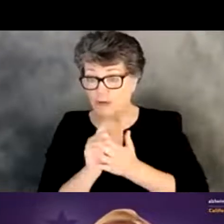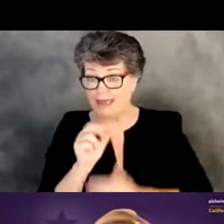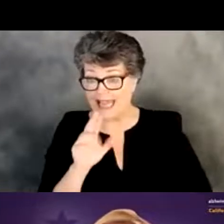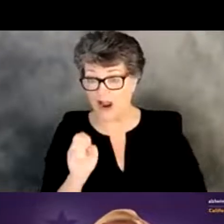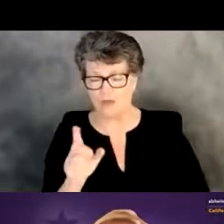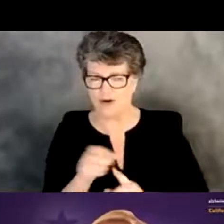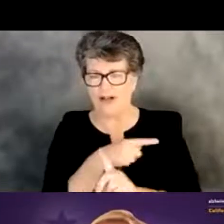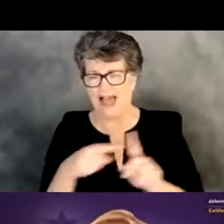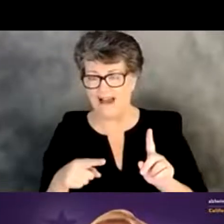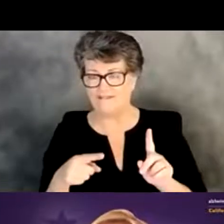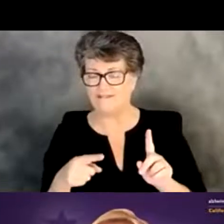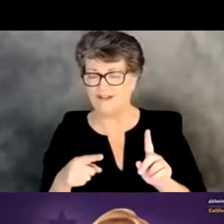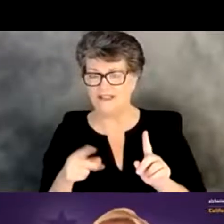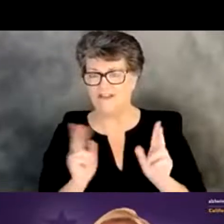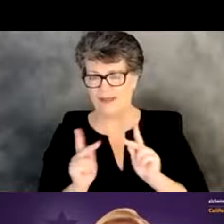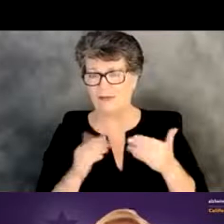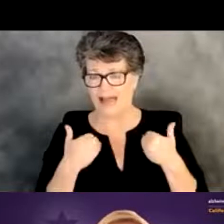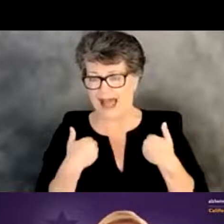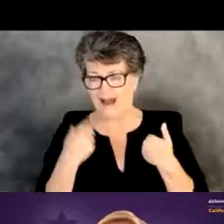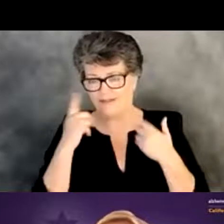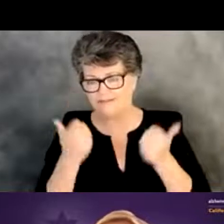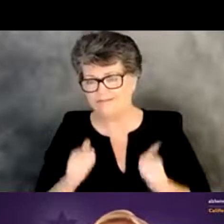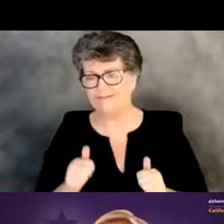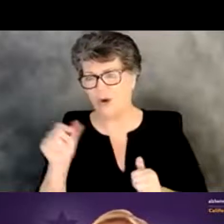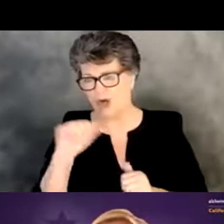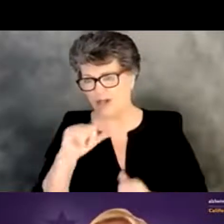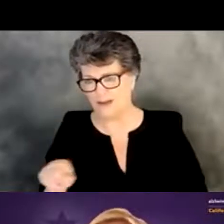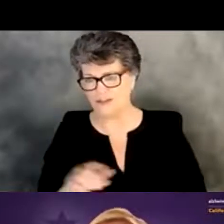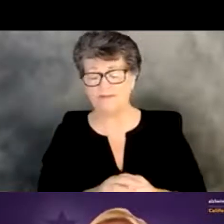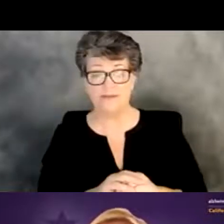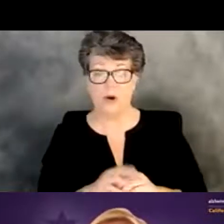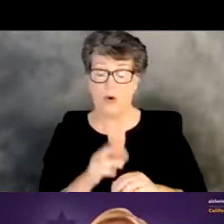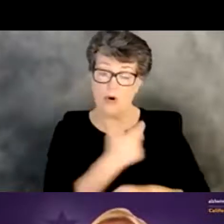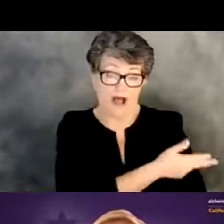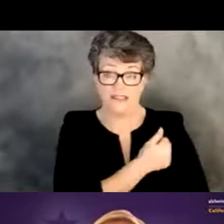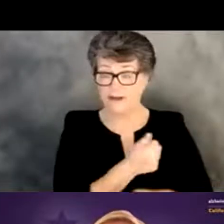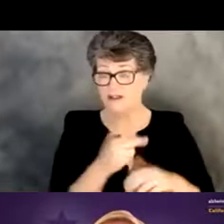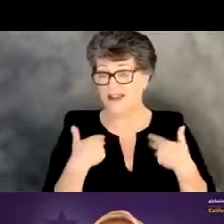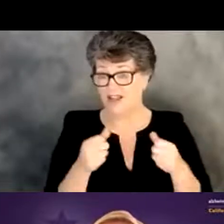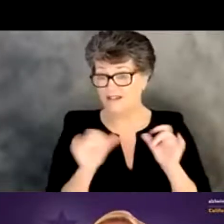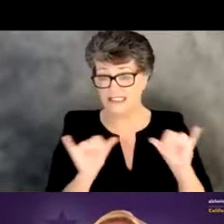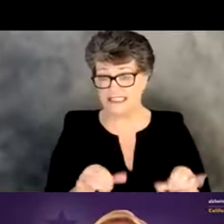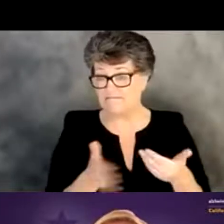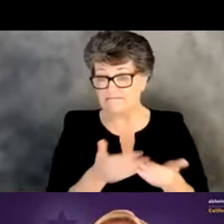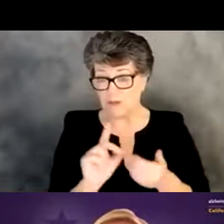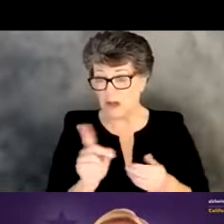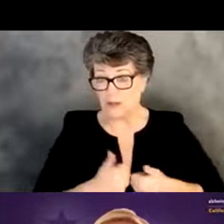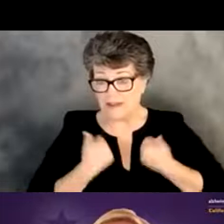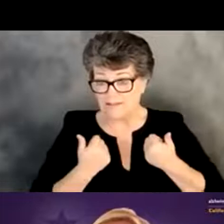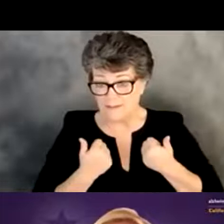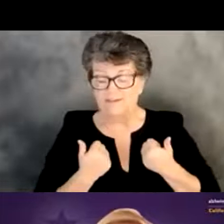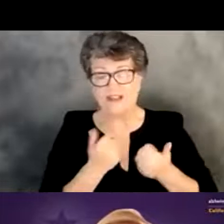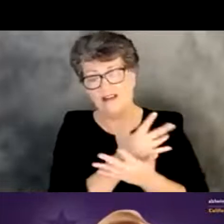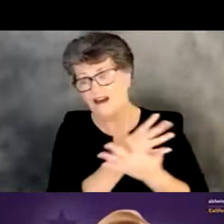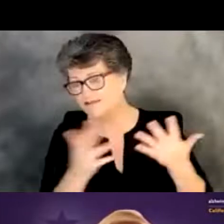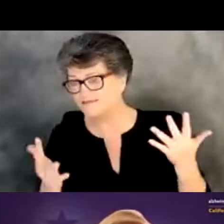all residents have Alzheimer's or dementia, or in our hospital and health systems, that cuts across